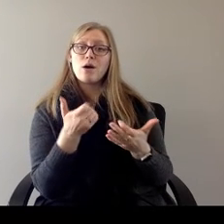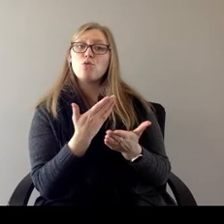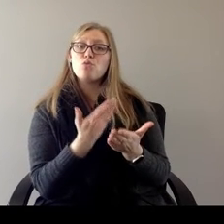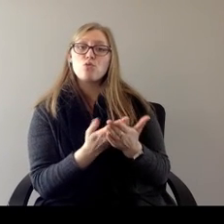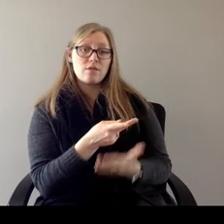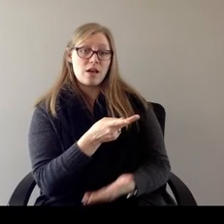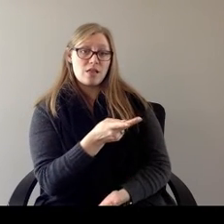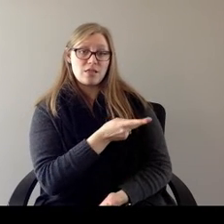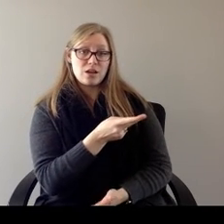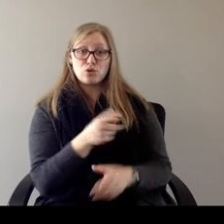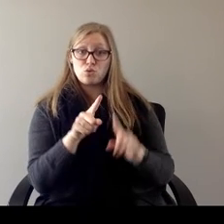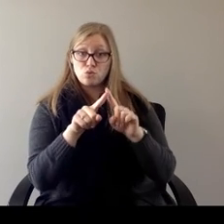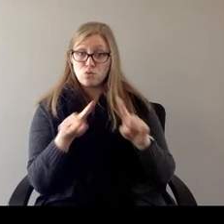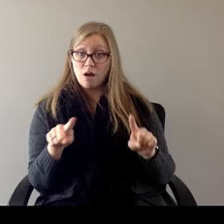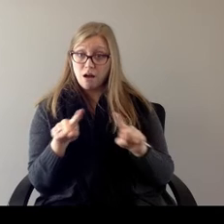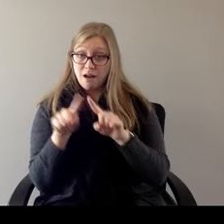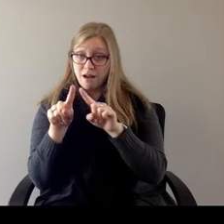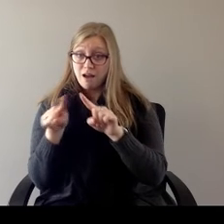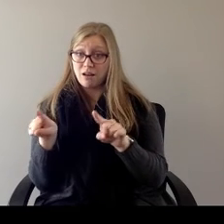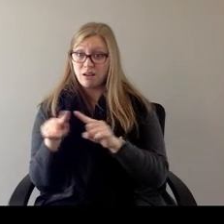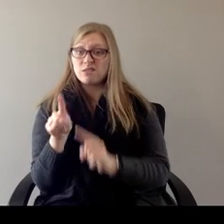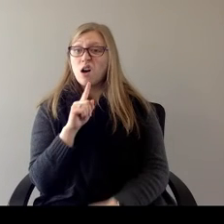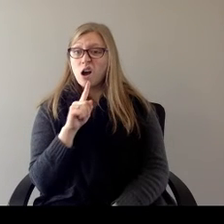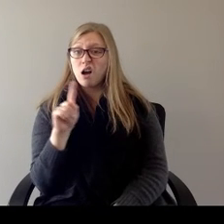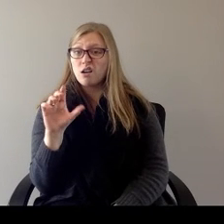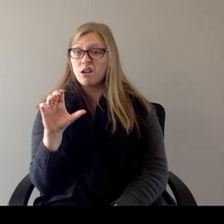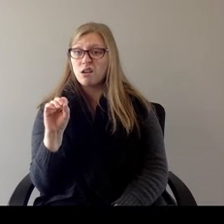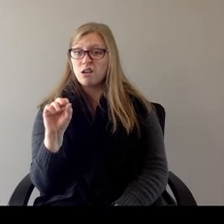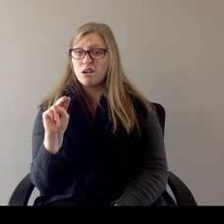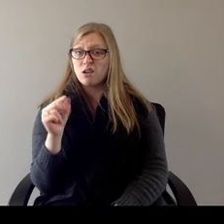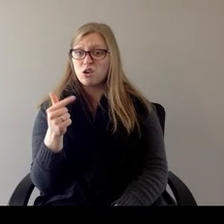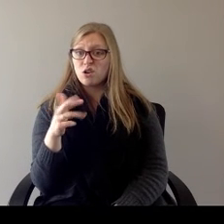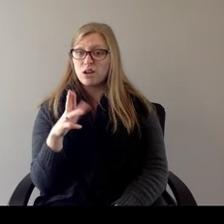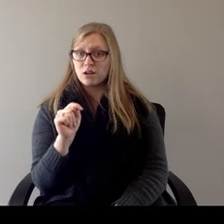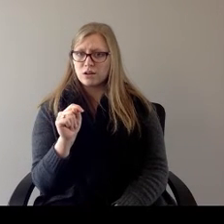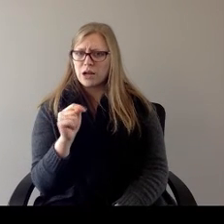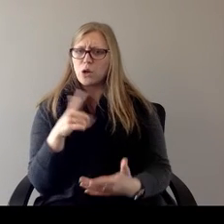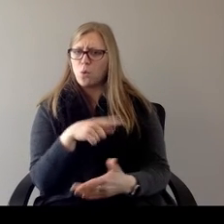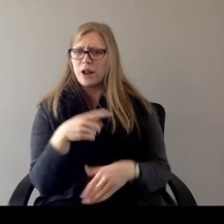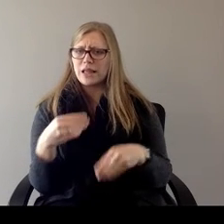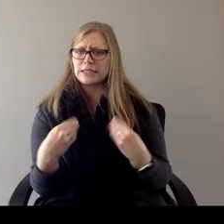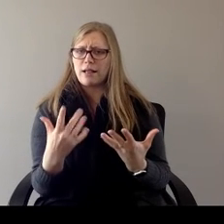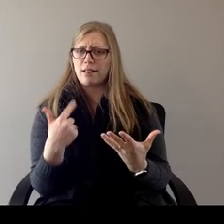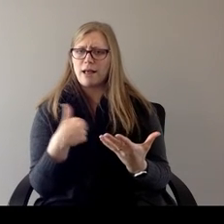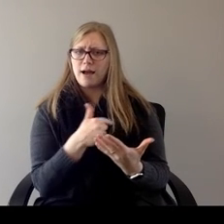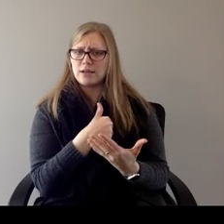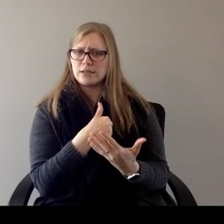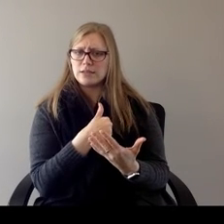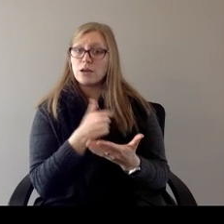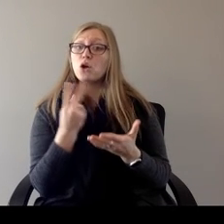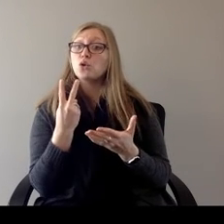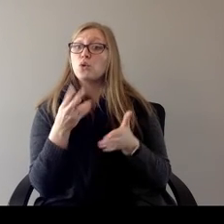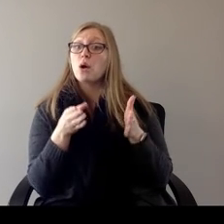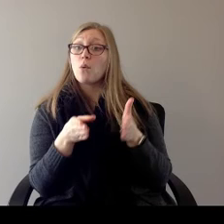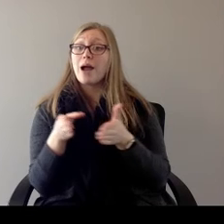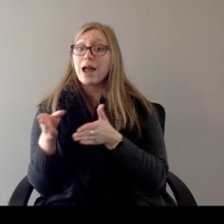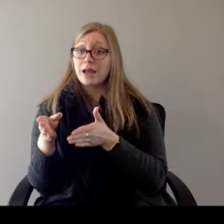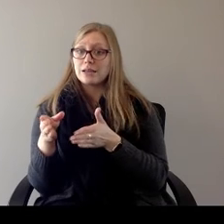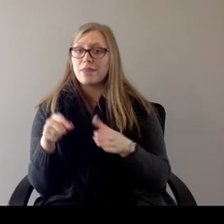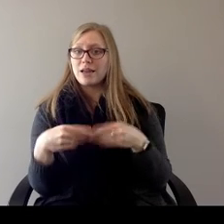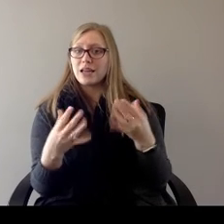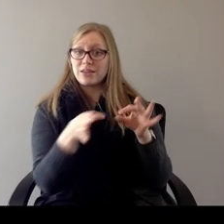would say is, let's look at what they tell us. And they're telling us in two ways, the information. They're giving us